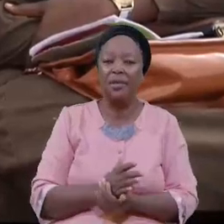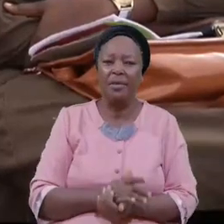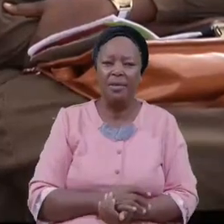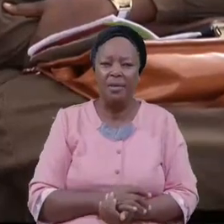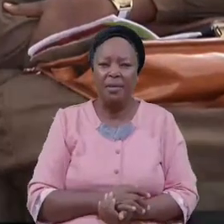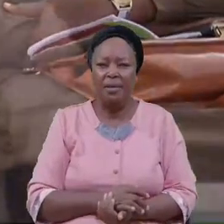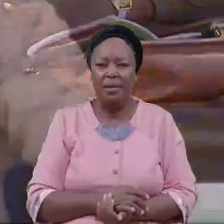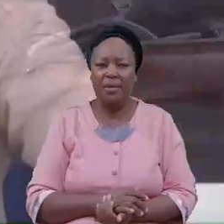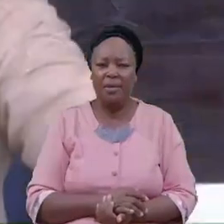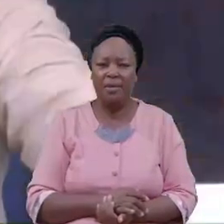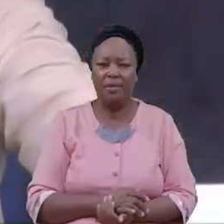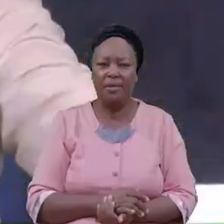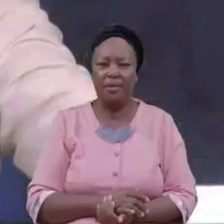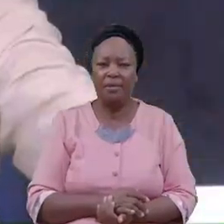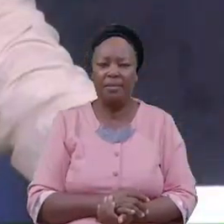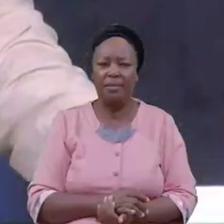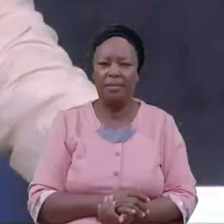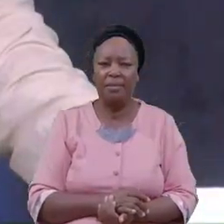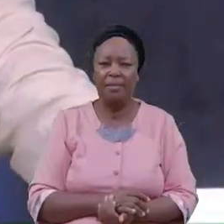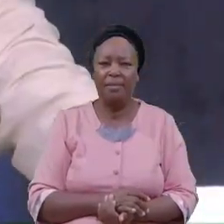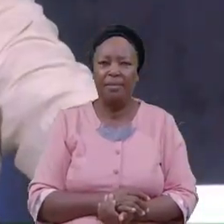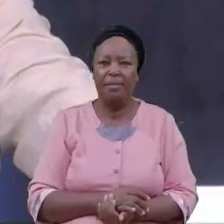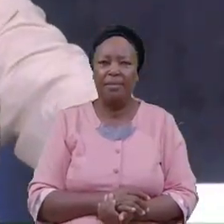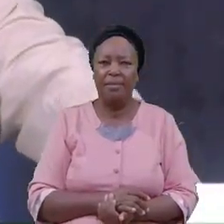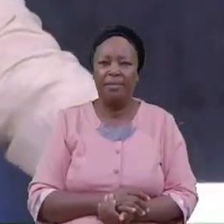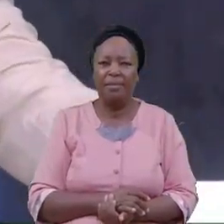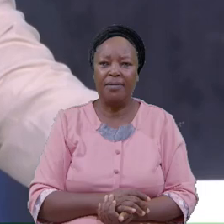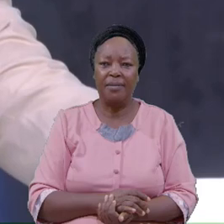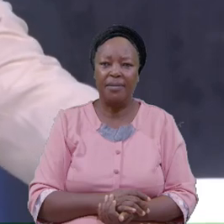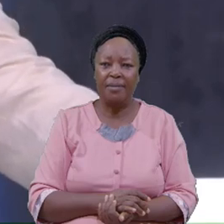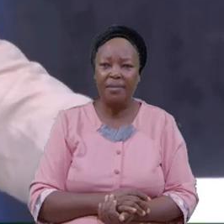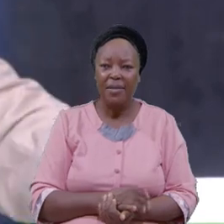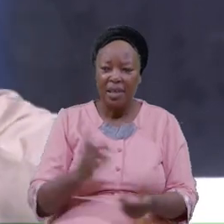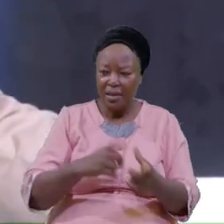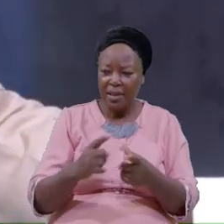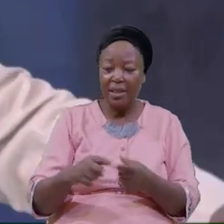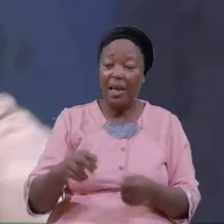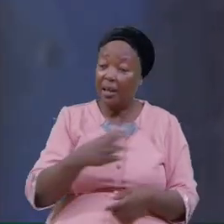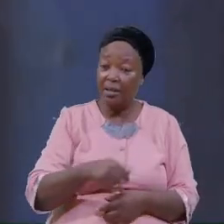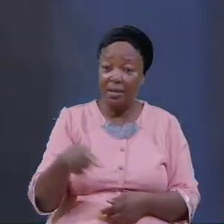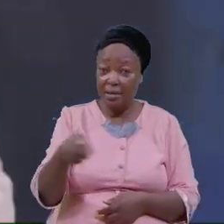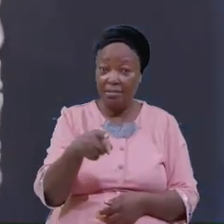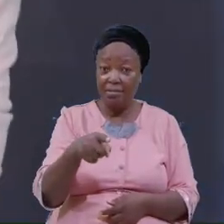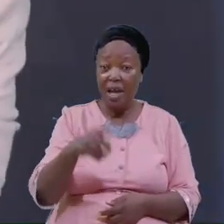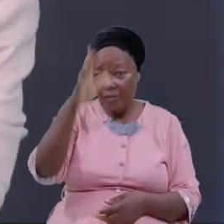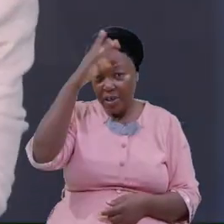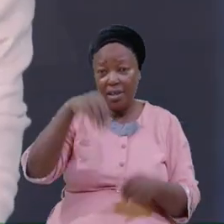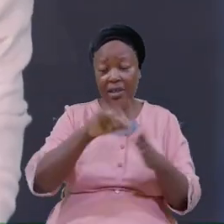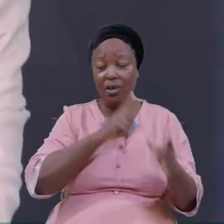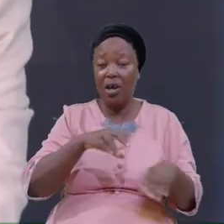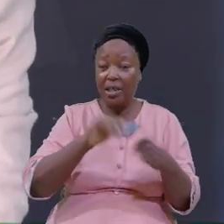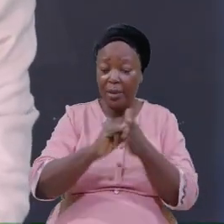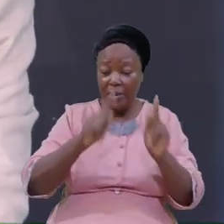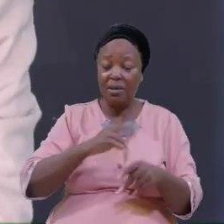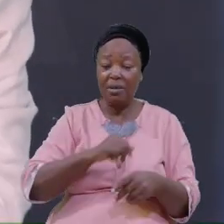a le feu, la puissance de l'évangile, cet homme a fait de moi son ennemi. And we're teaching in the same school. Et on enseigne dans le même établissement. In the morning, when he's coming